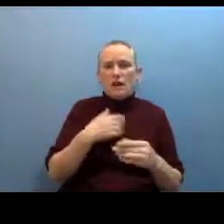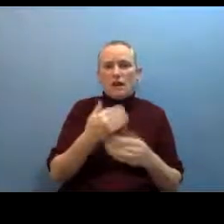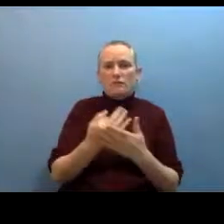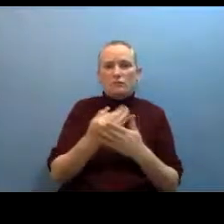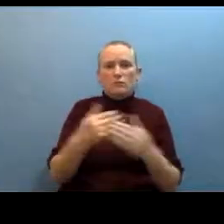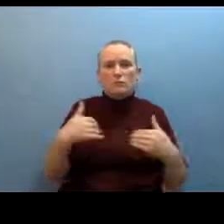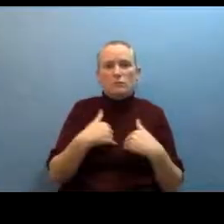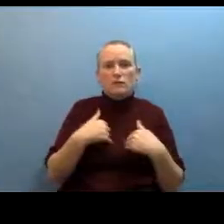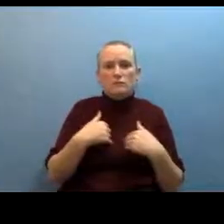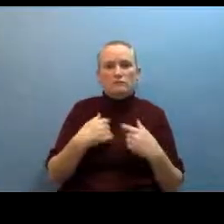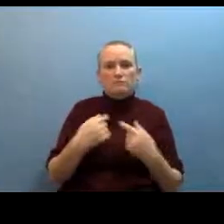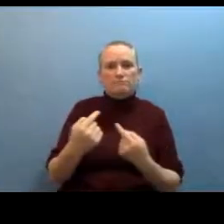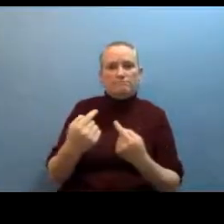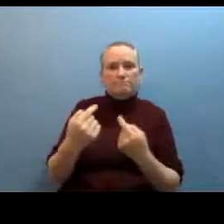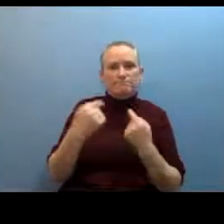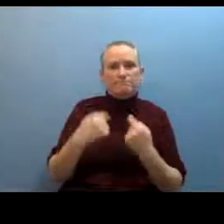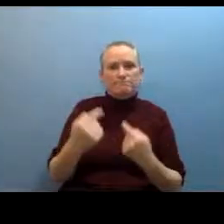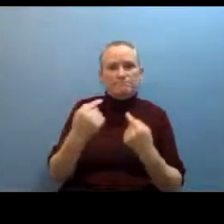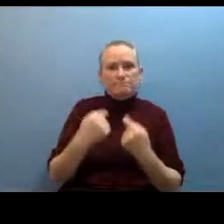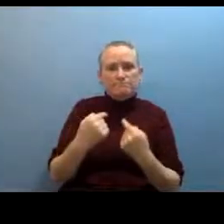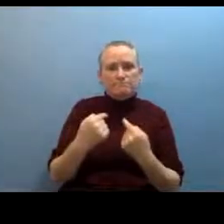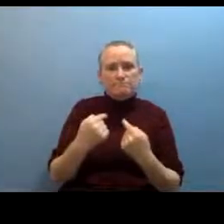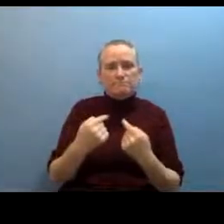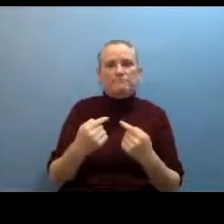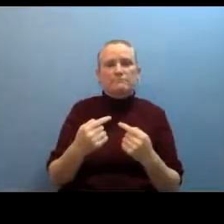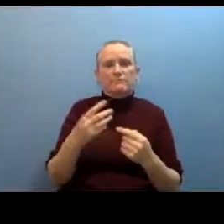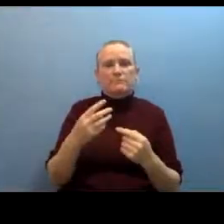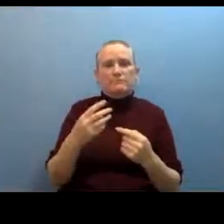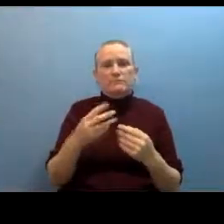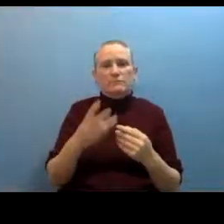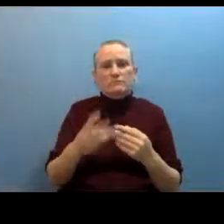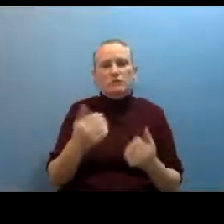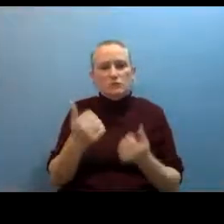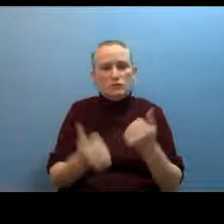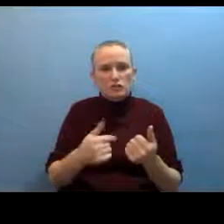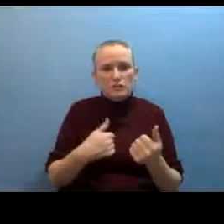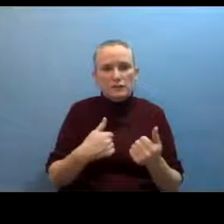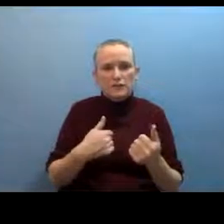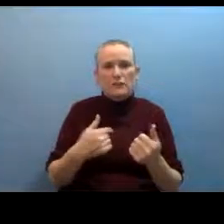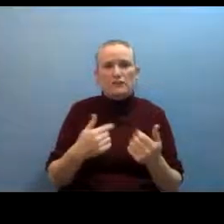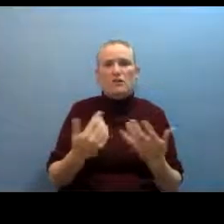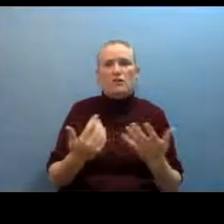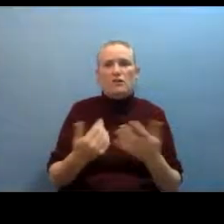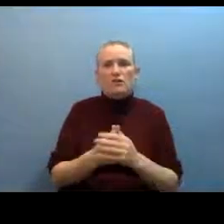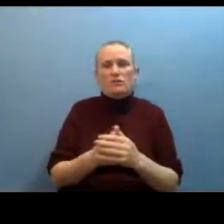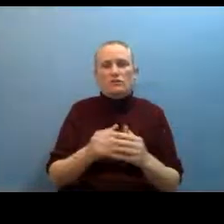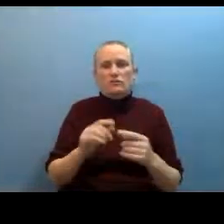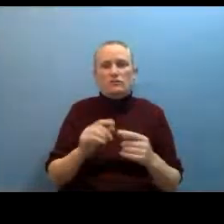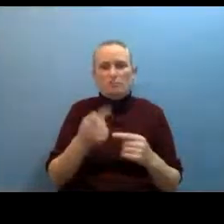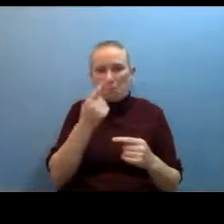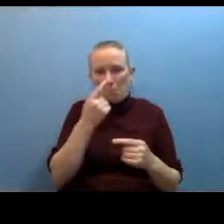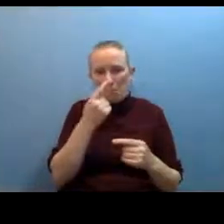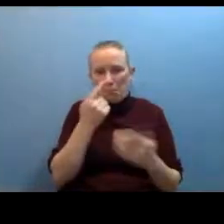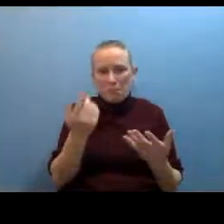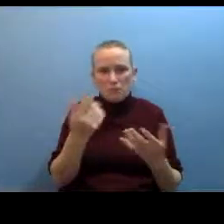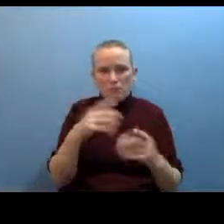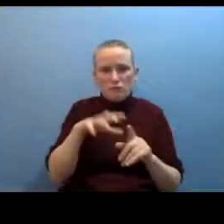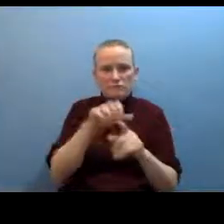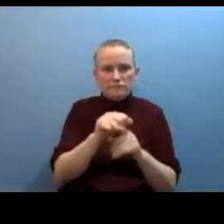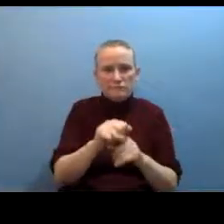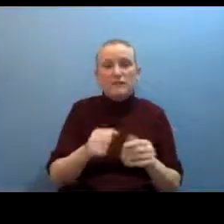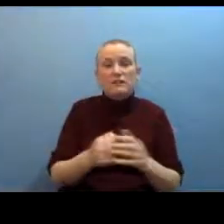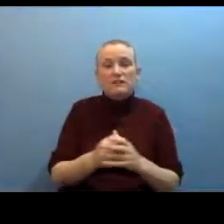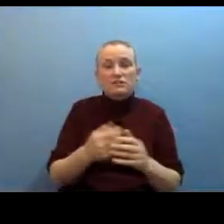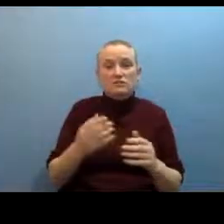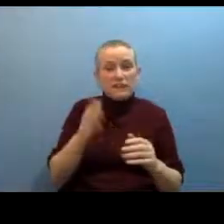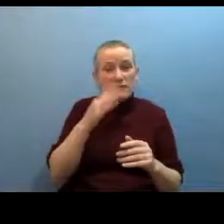be judged, or that you're asking questions because you're being nosy, or because you're trying to catch them out. So just checking in and letting them